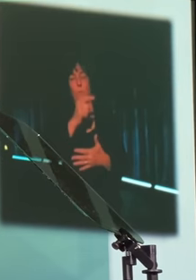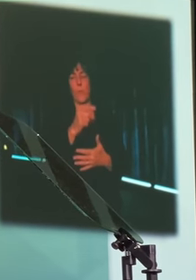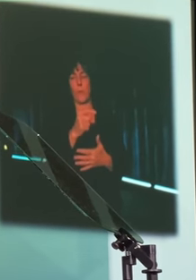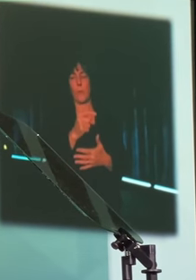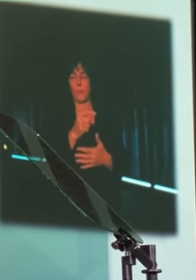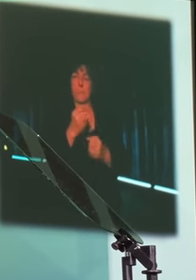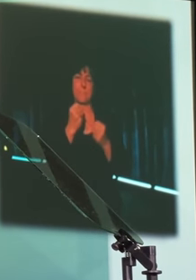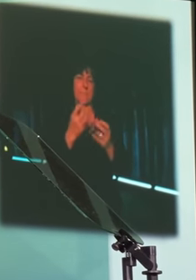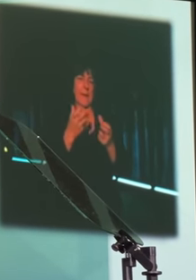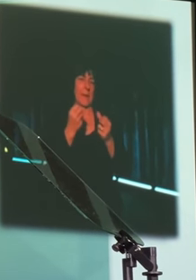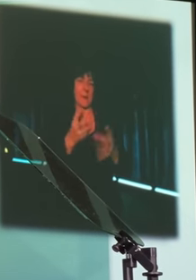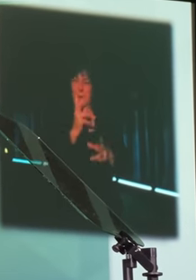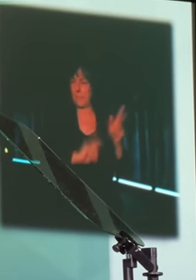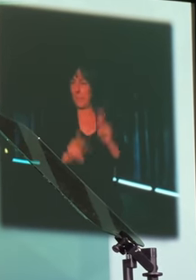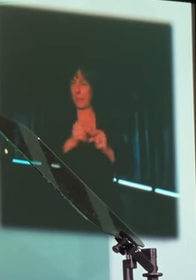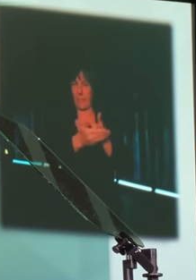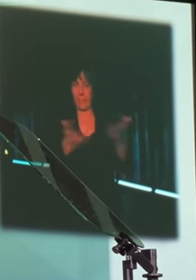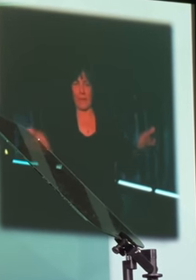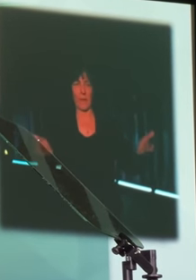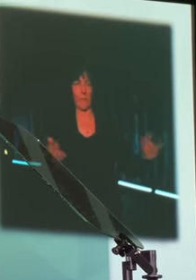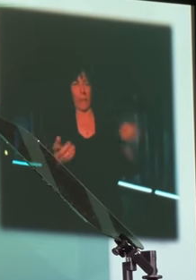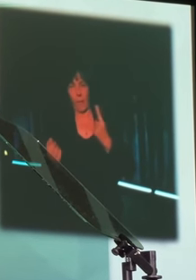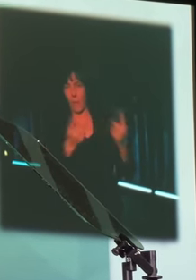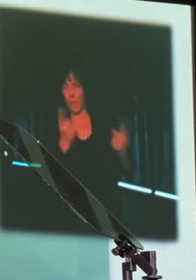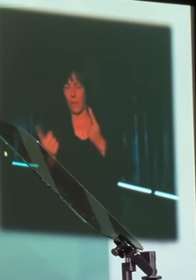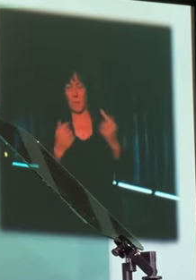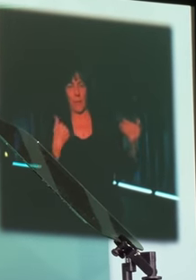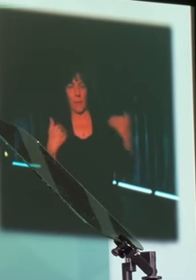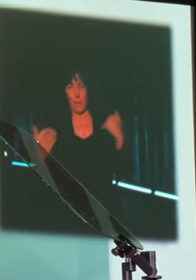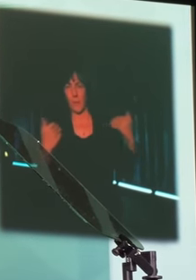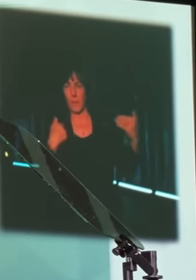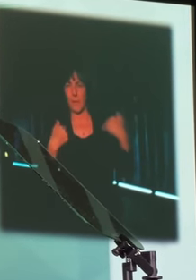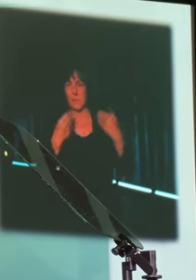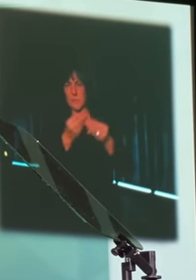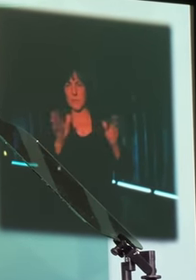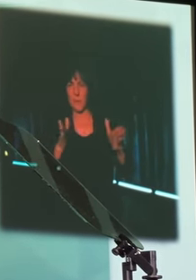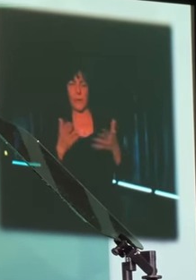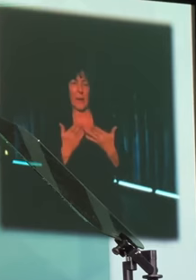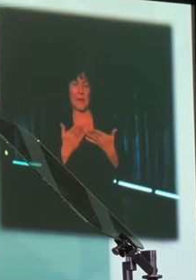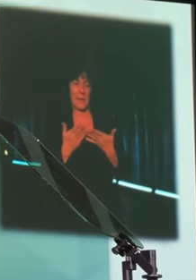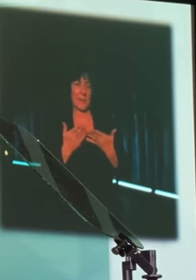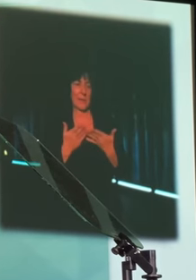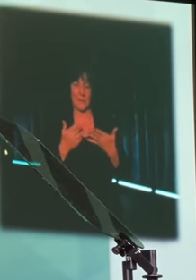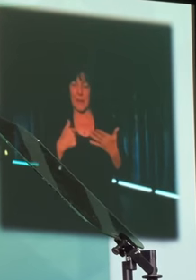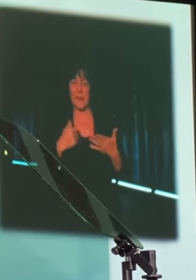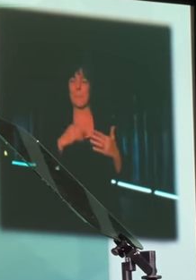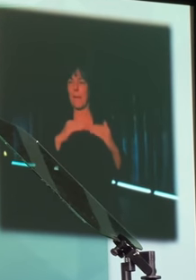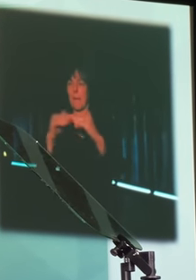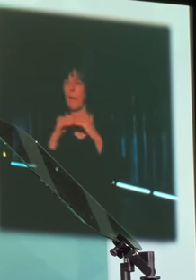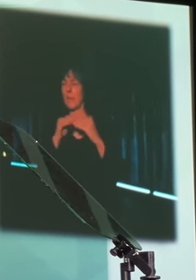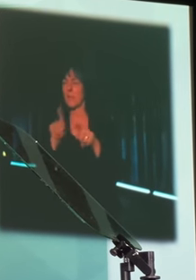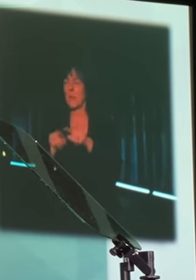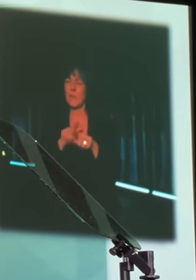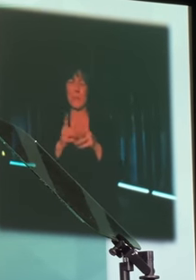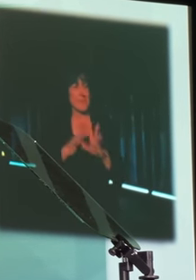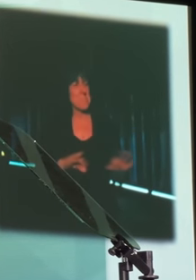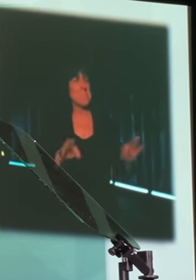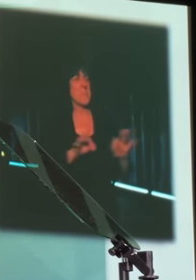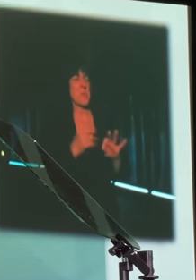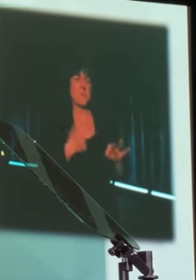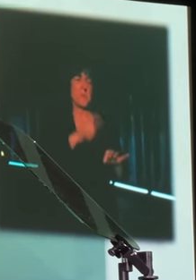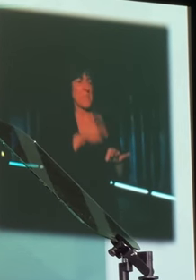tons of folks out there who were coming in and sharing, not just with me, but with a bunch of my colleagues, about the importance of